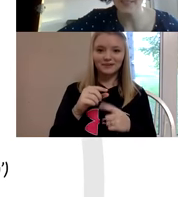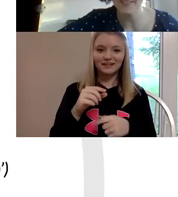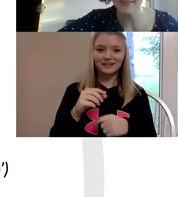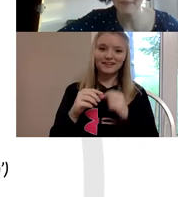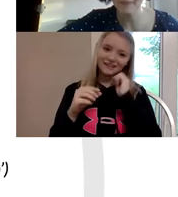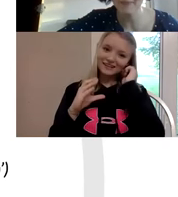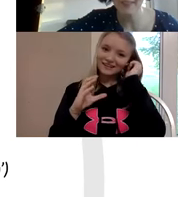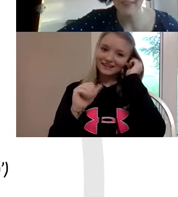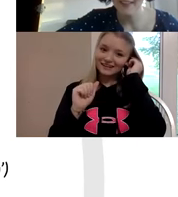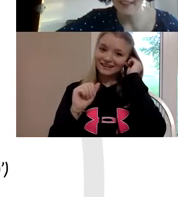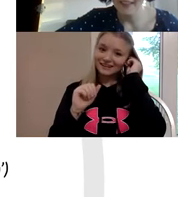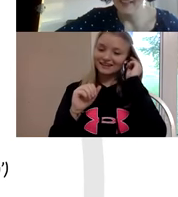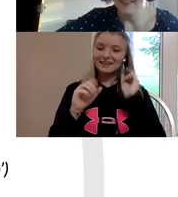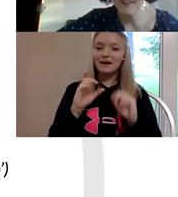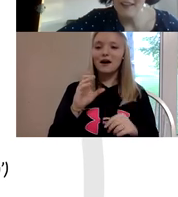Cannabinoids.